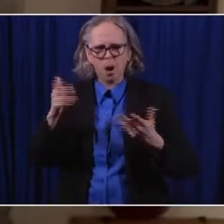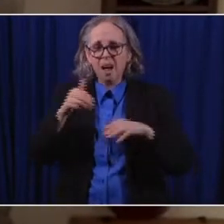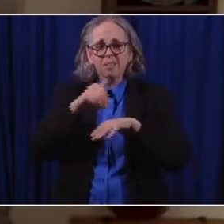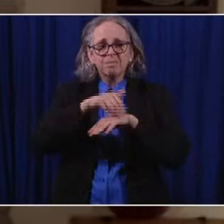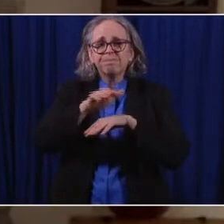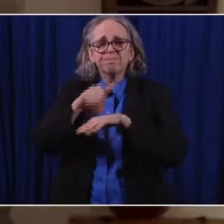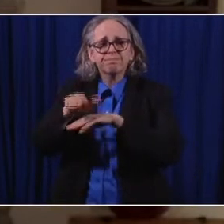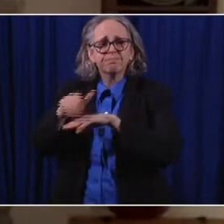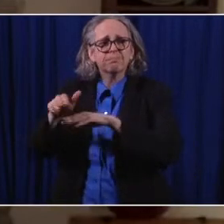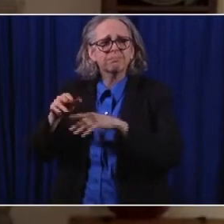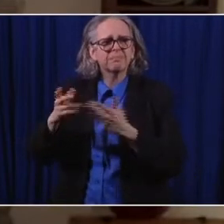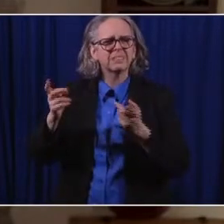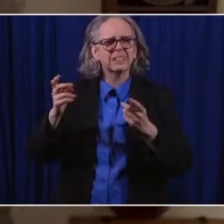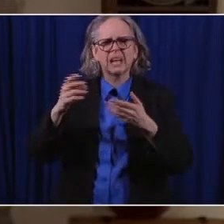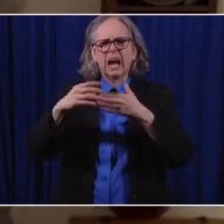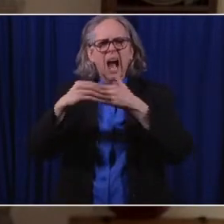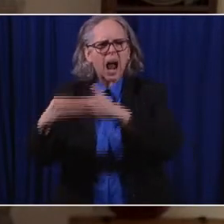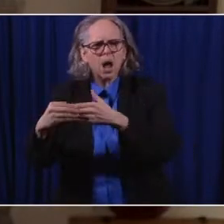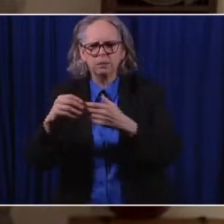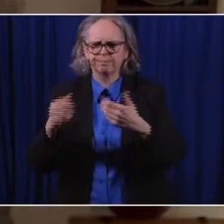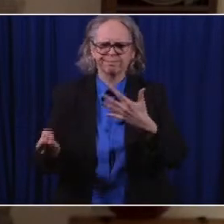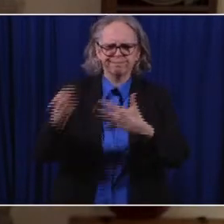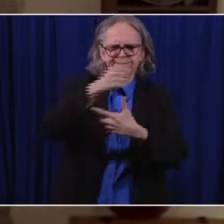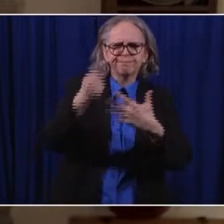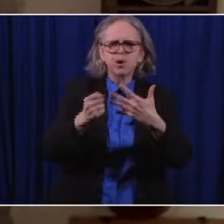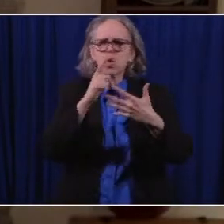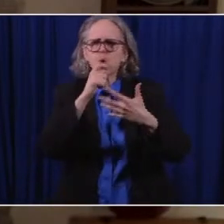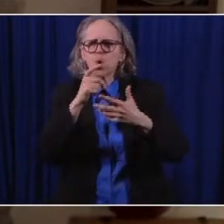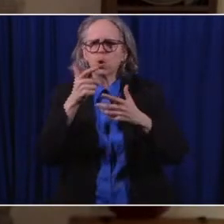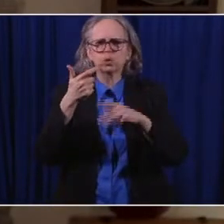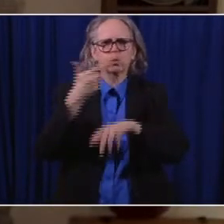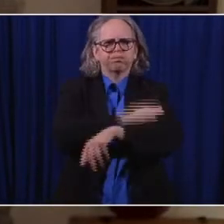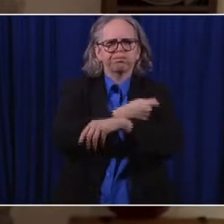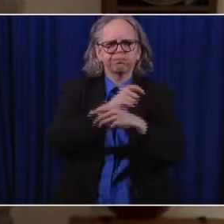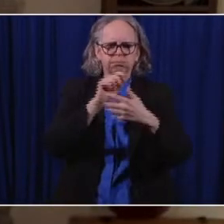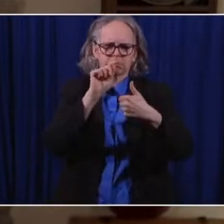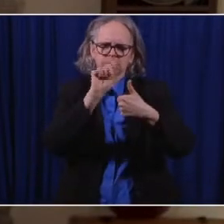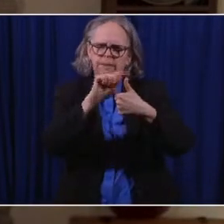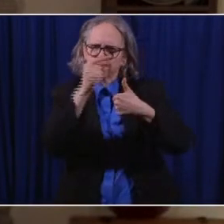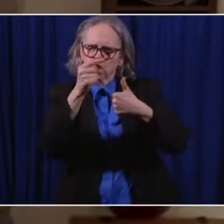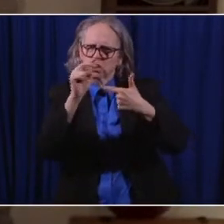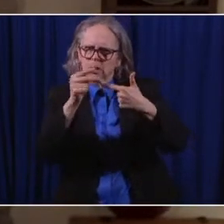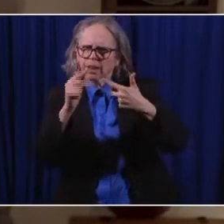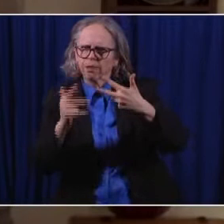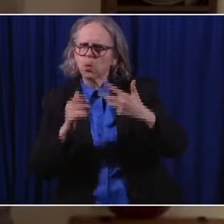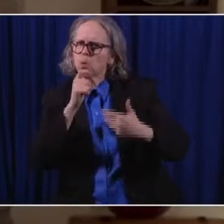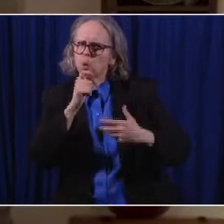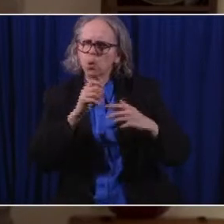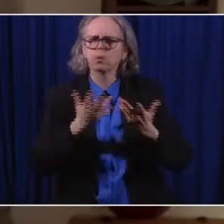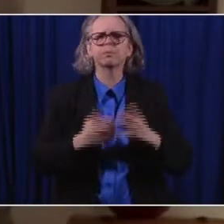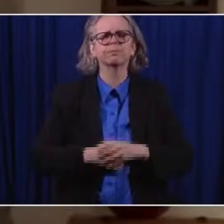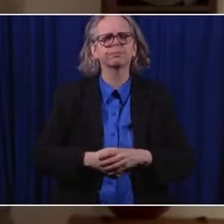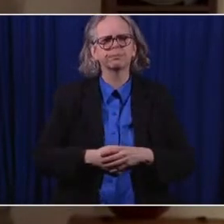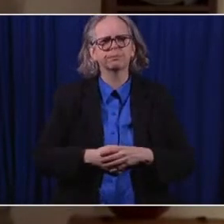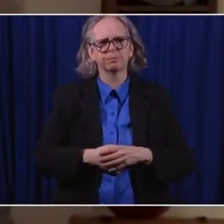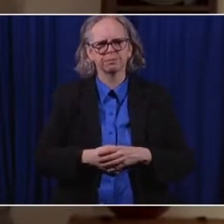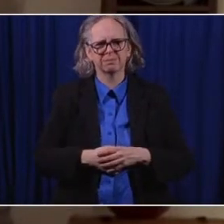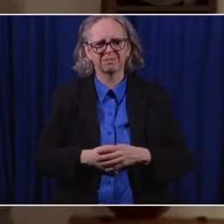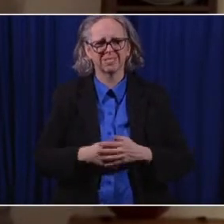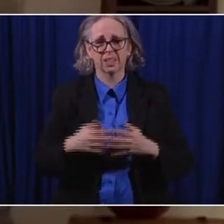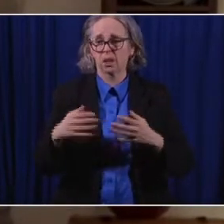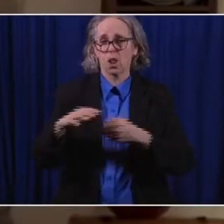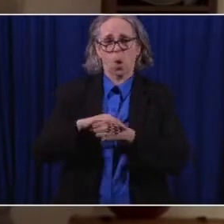should start the vaccination process. Local health departments should coordinate vaccinating